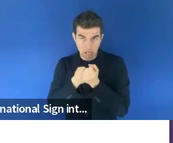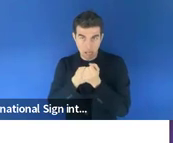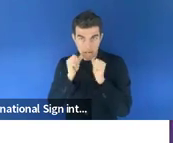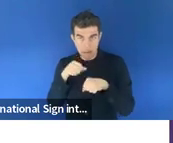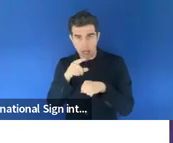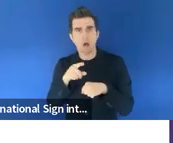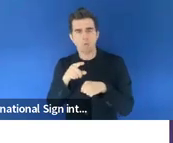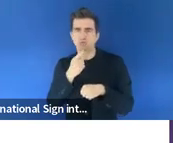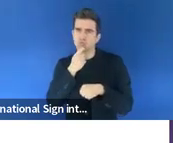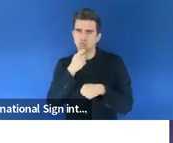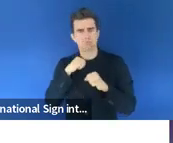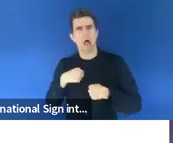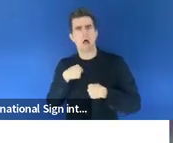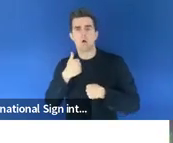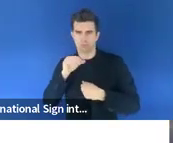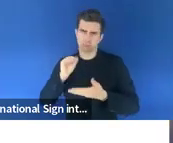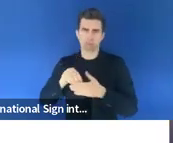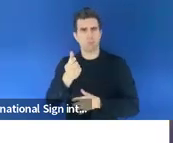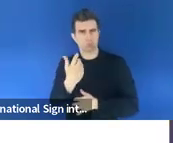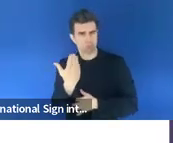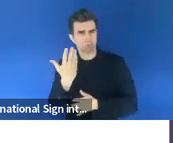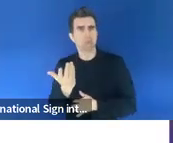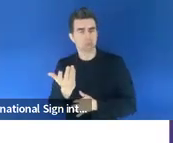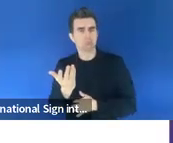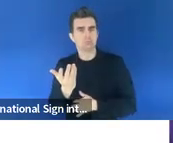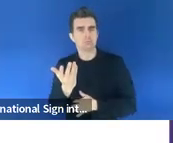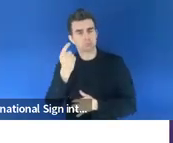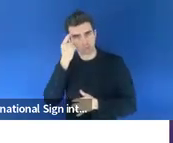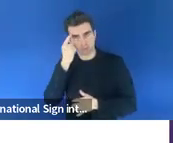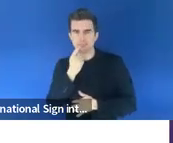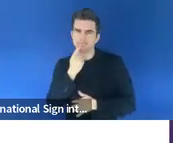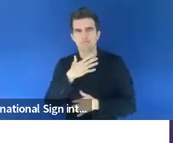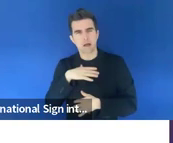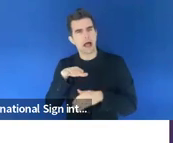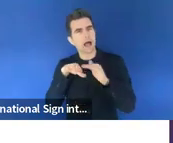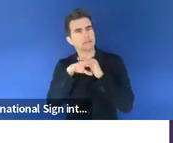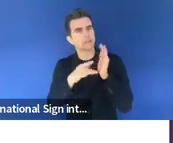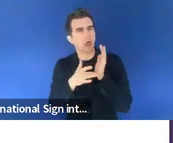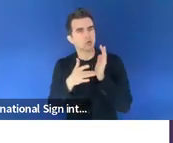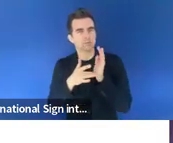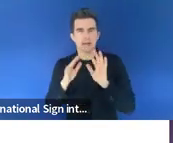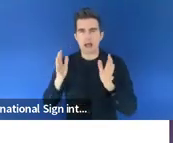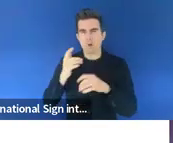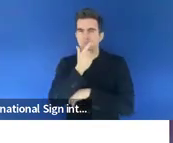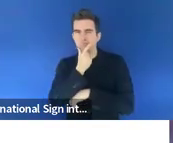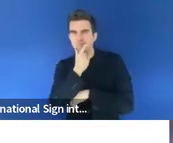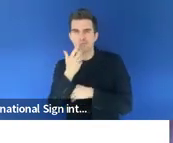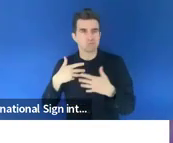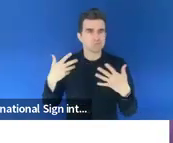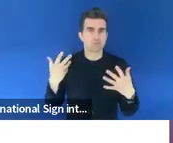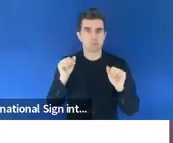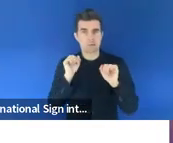into companies who want to have more inclusive hiring practices. And on and on and on. I will not belabor the point.